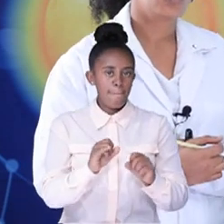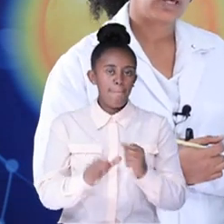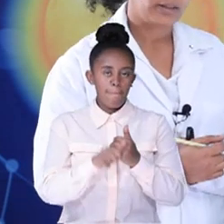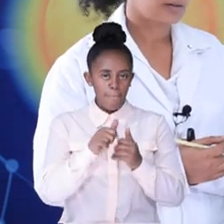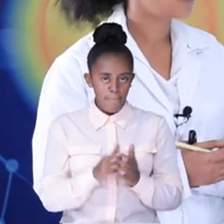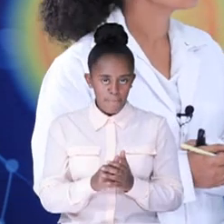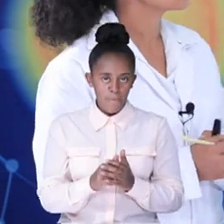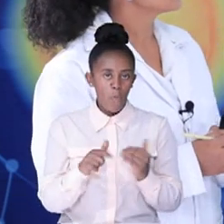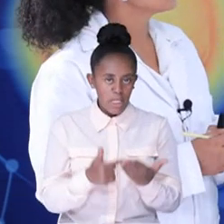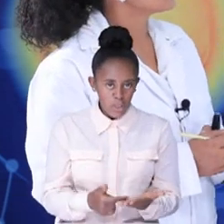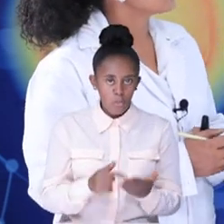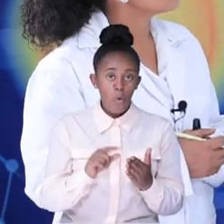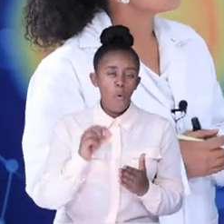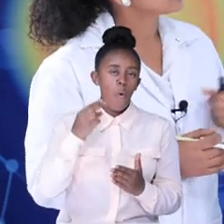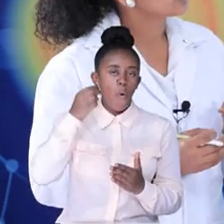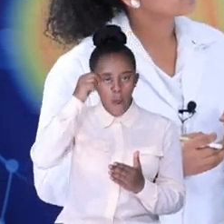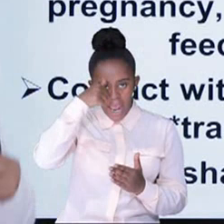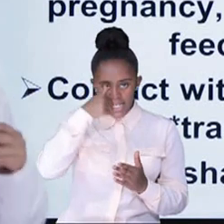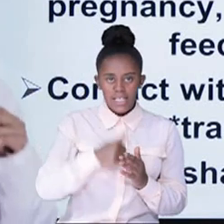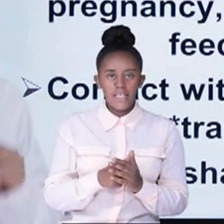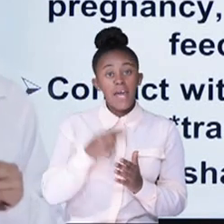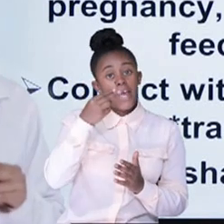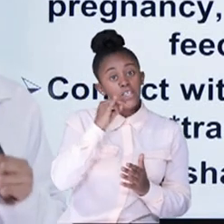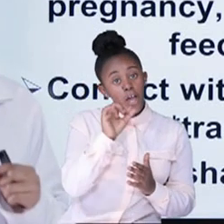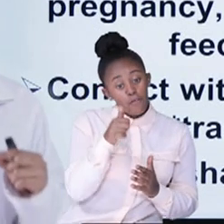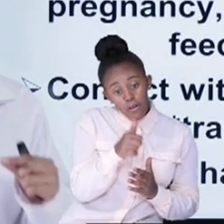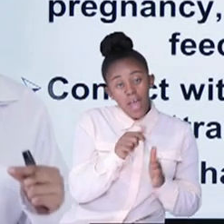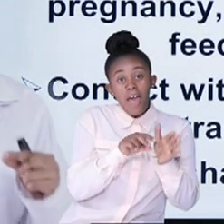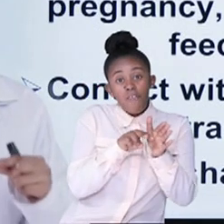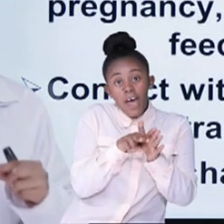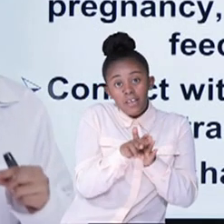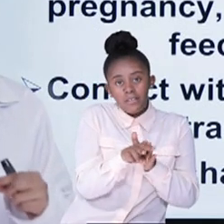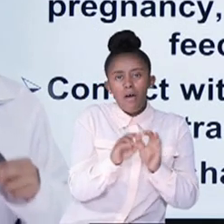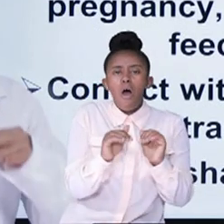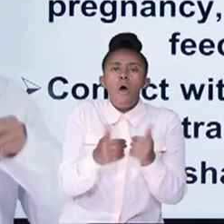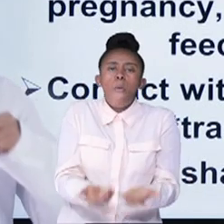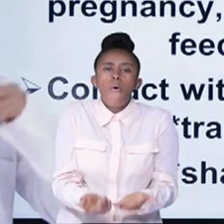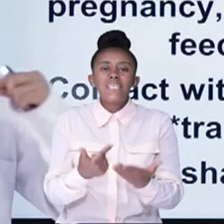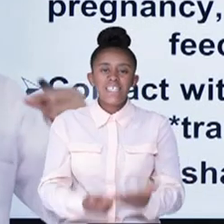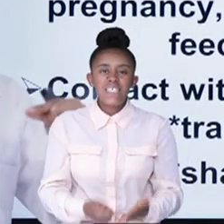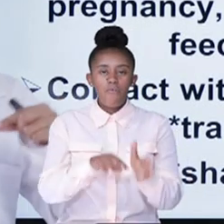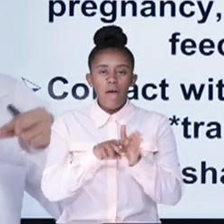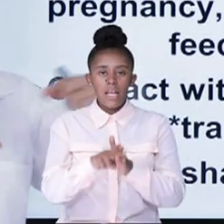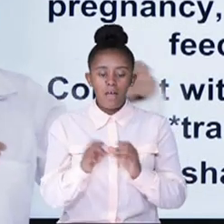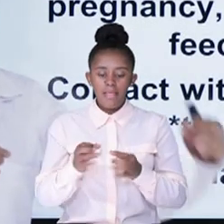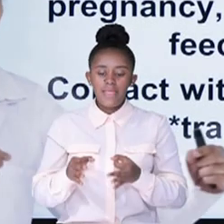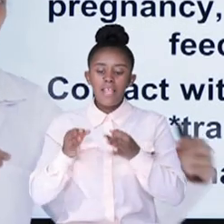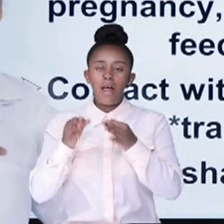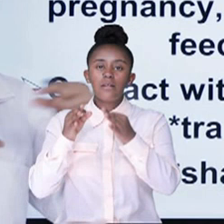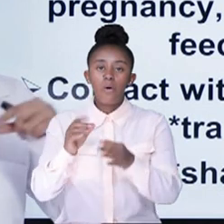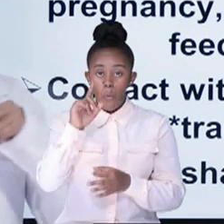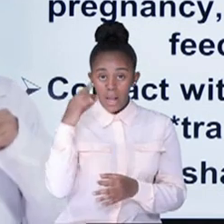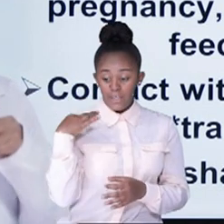know AIDS. If HIV is a virus, so how can this virus can transmit from